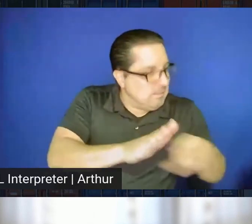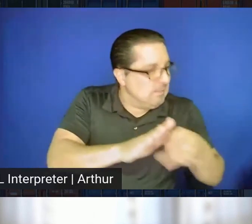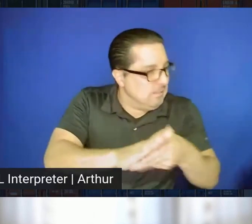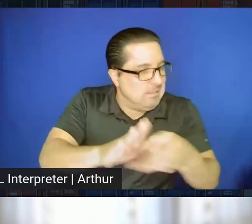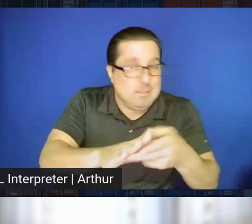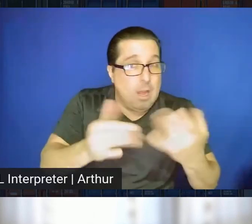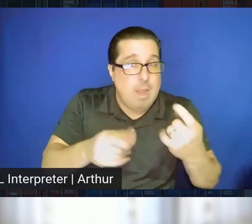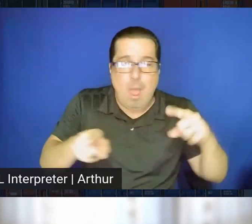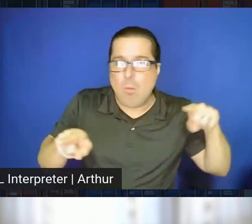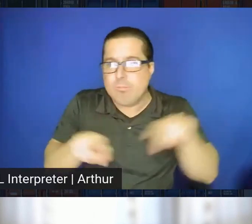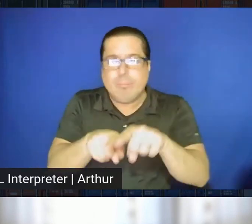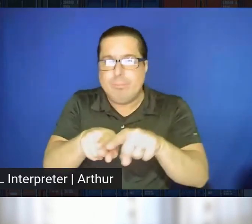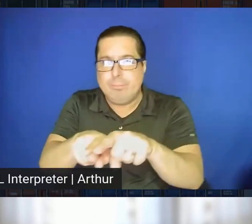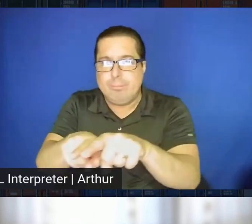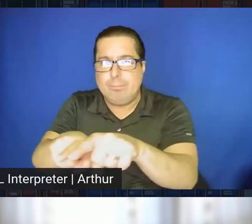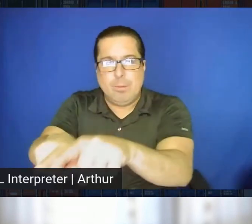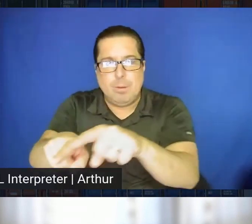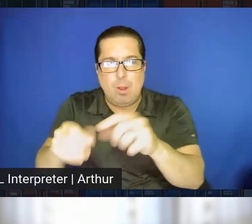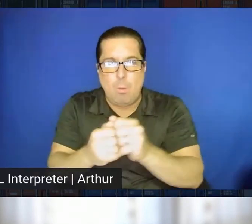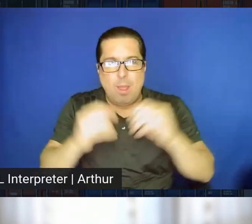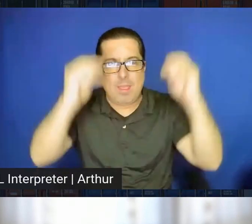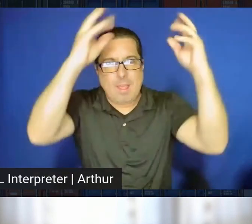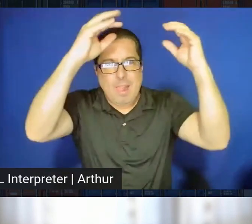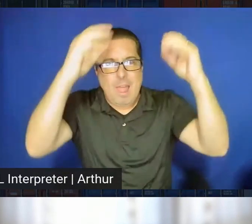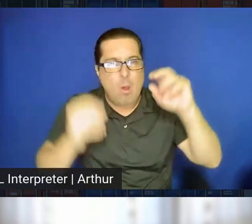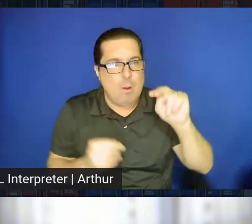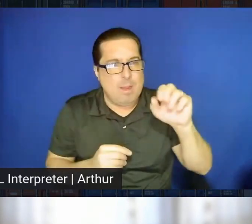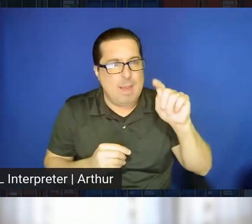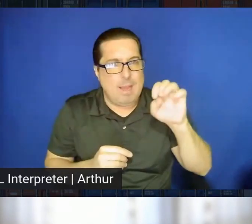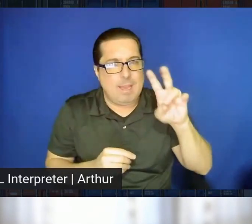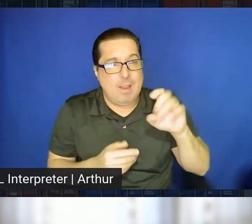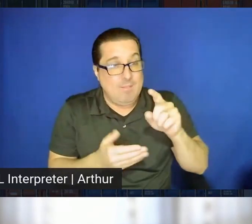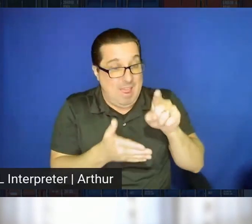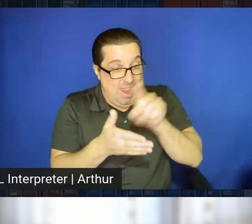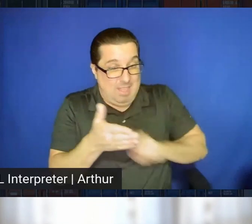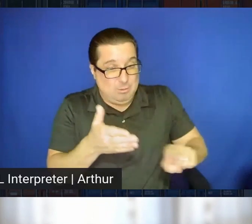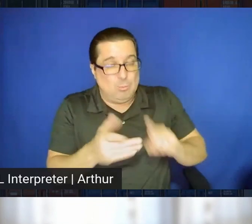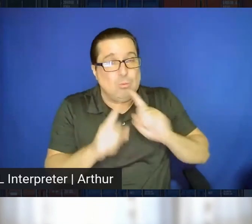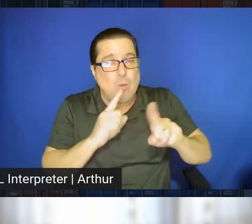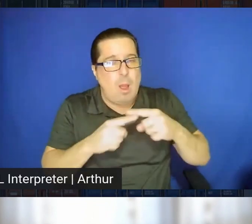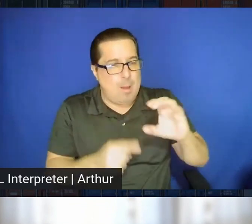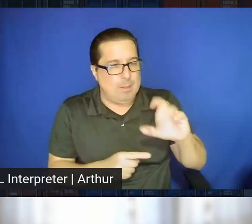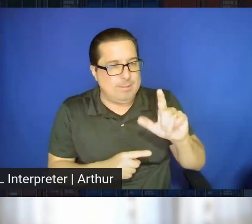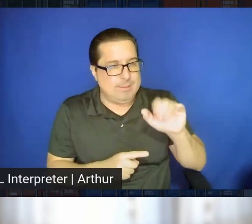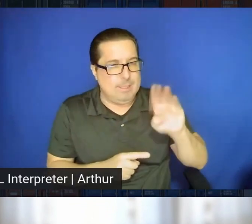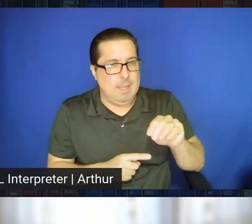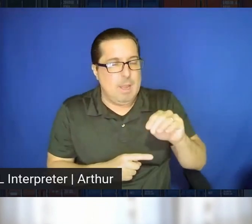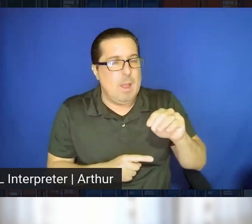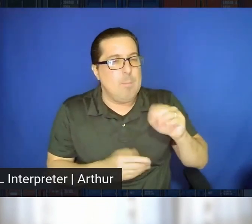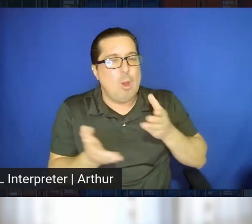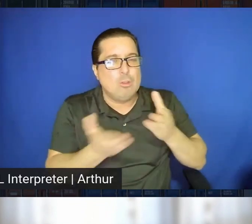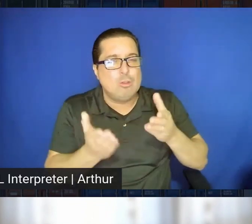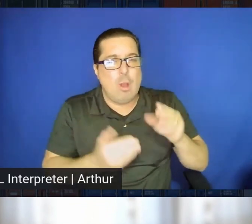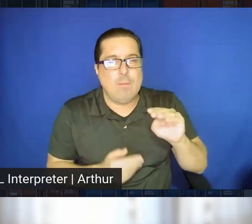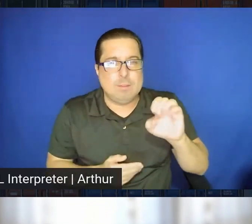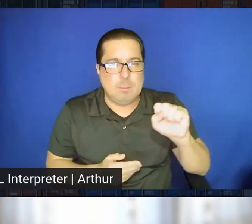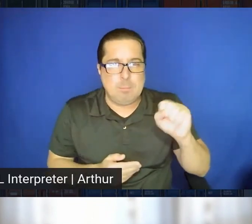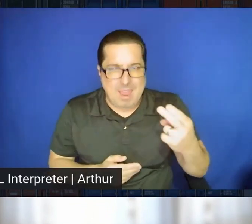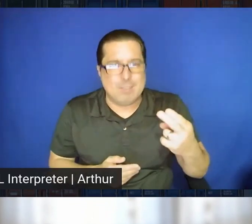of the interesting things we'll be talking about next week is Cilium service mesh. And